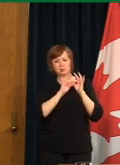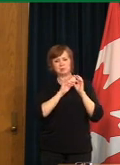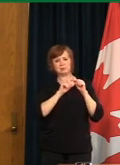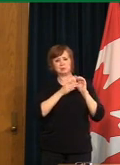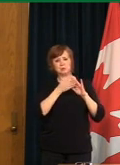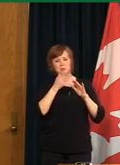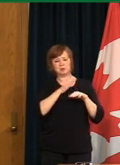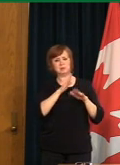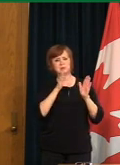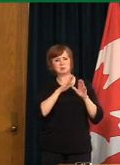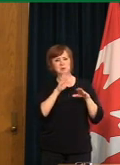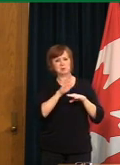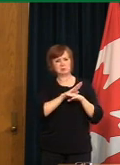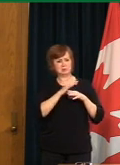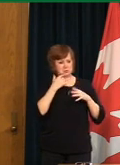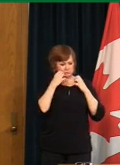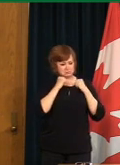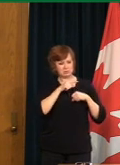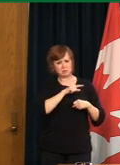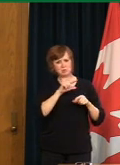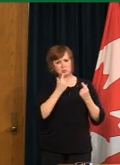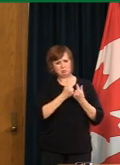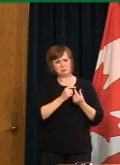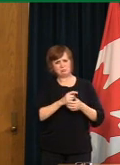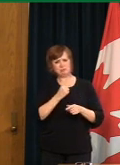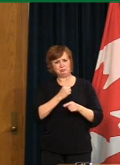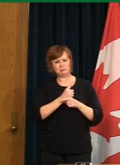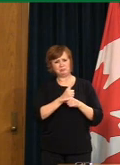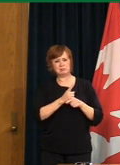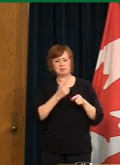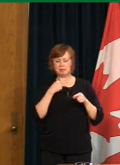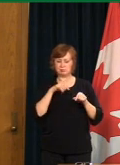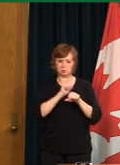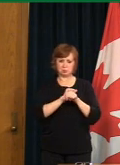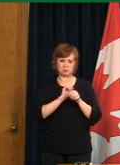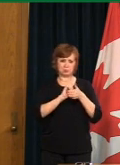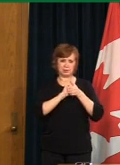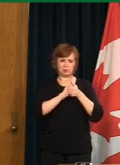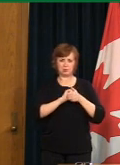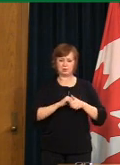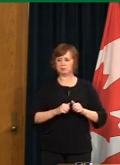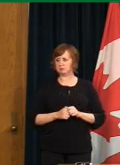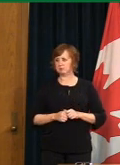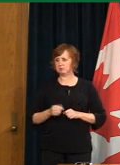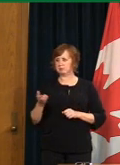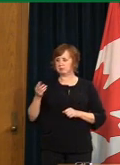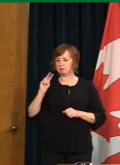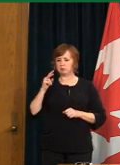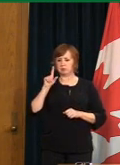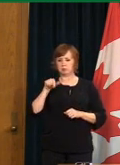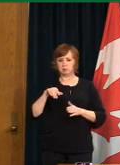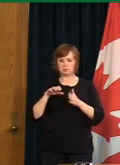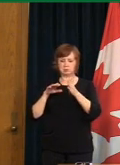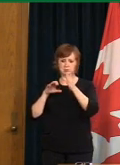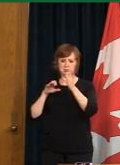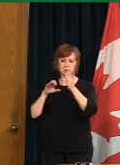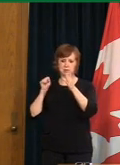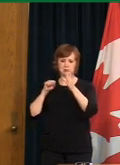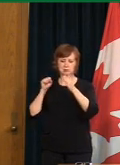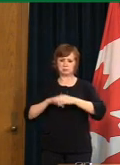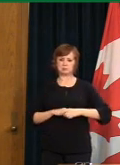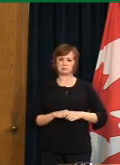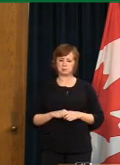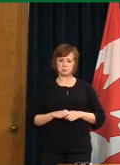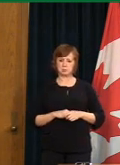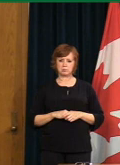and we're going to work very closely with them through what is a very unprecedented time. Follow up, Steph? Yeah,